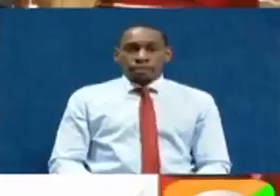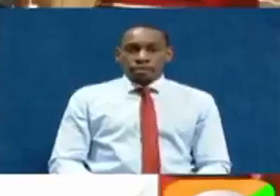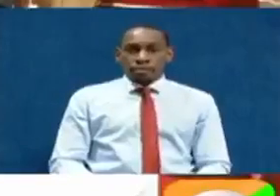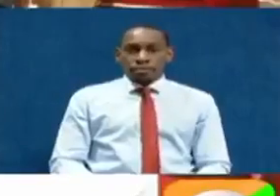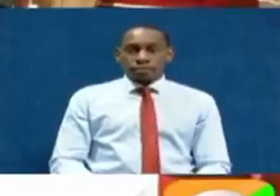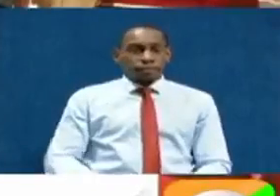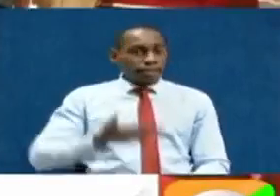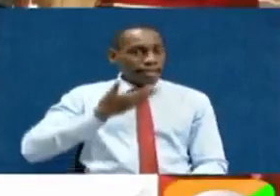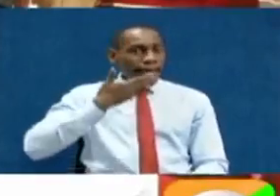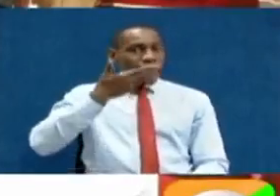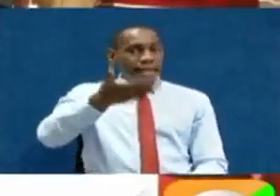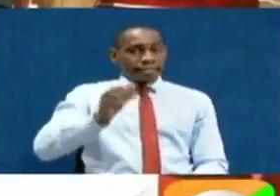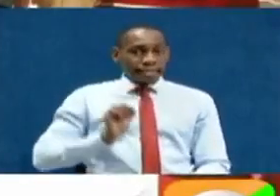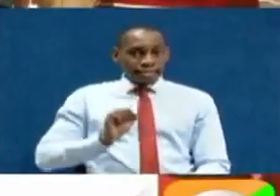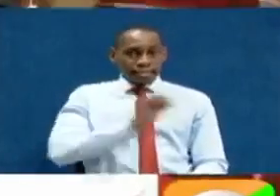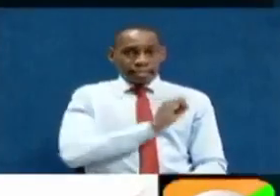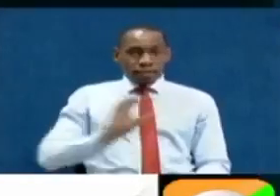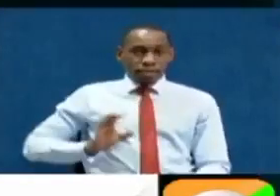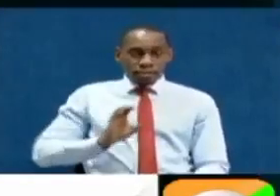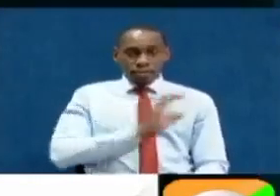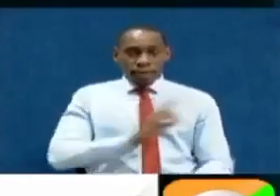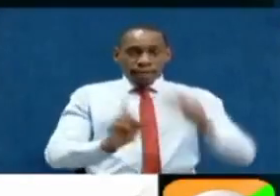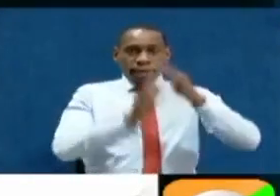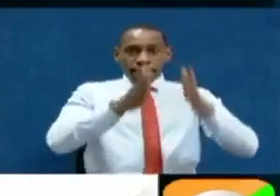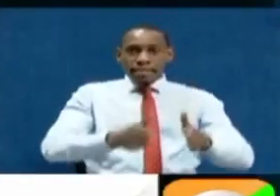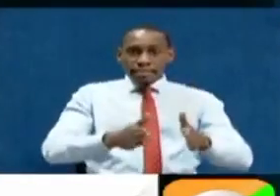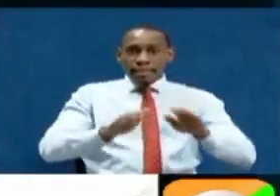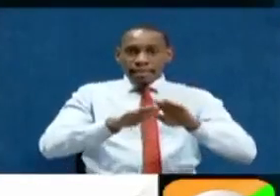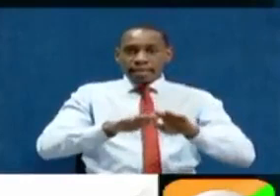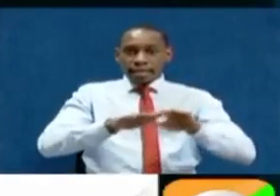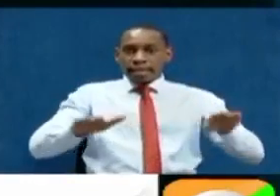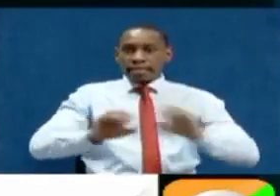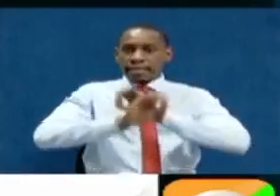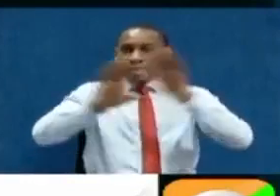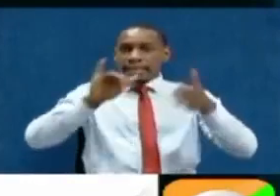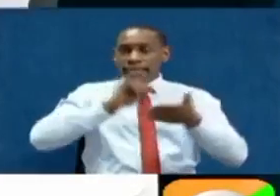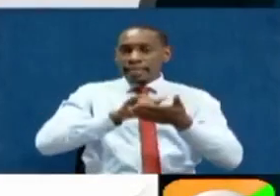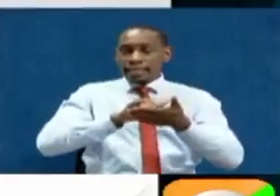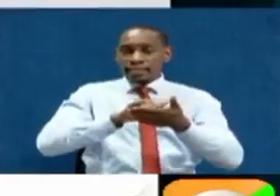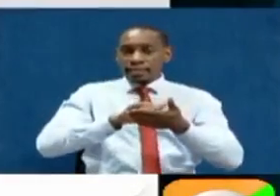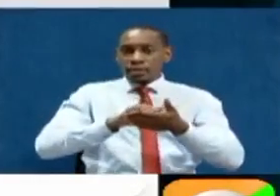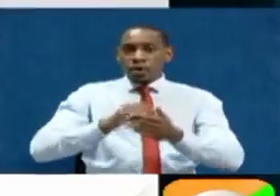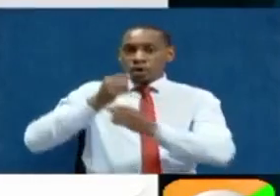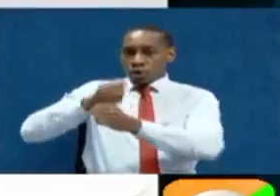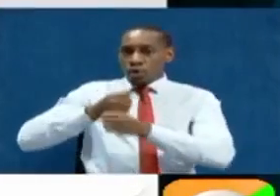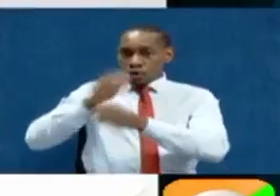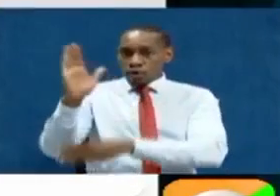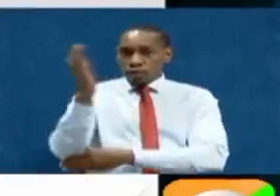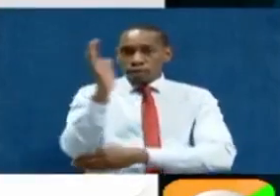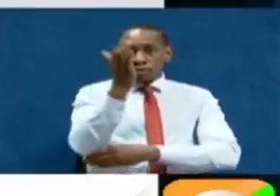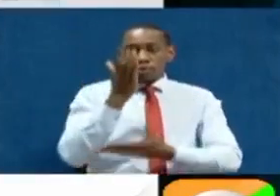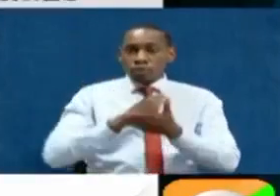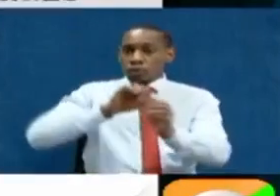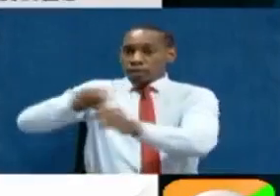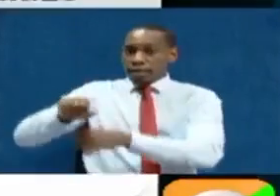In his response to the Senate committee, Tobiko has been categorical that a huge part of the Ngong Forest had